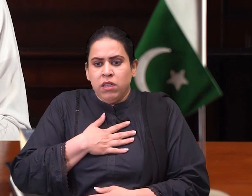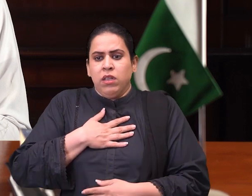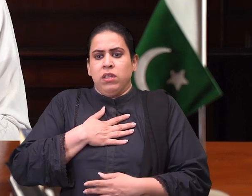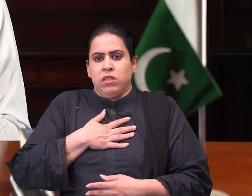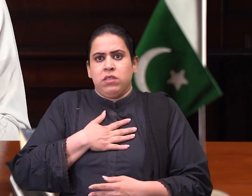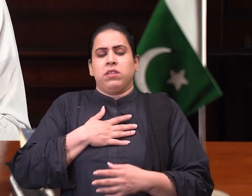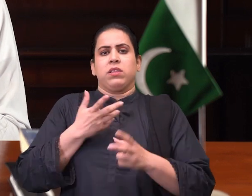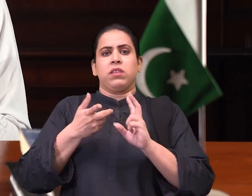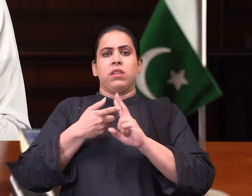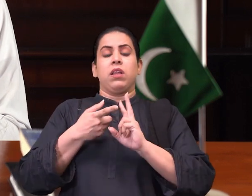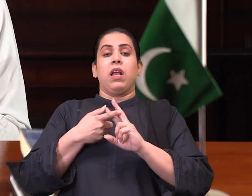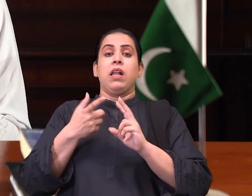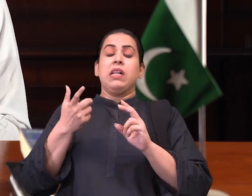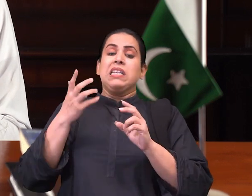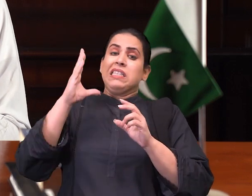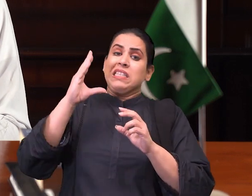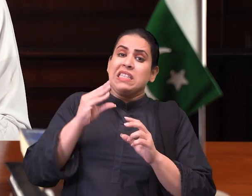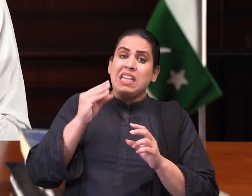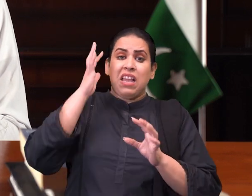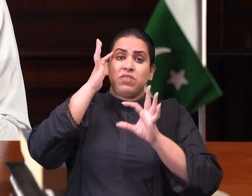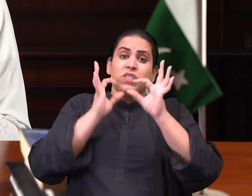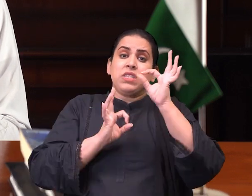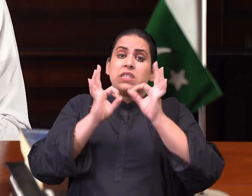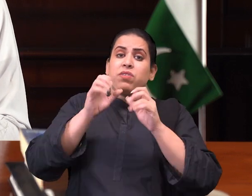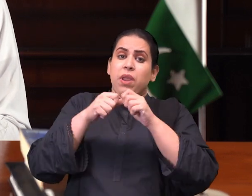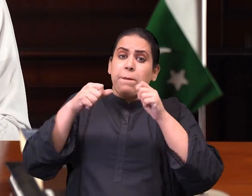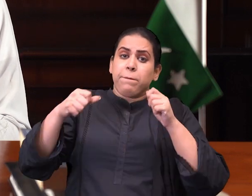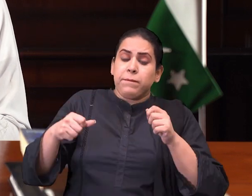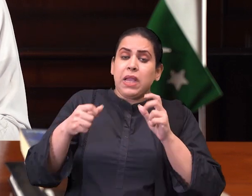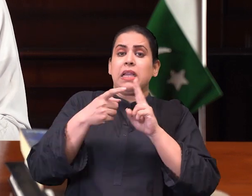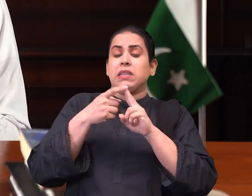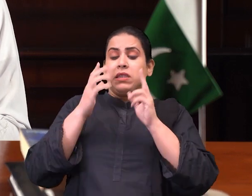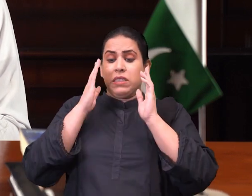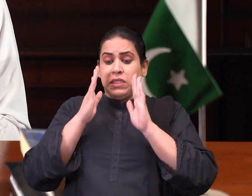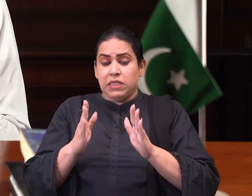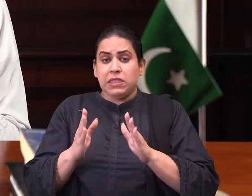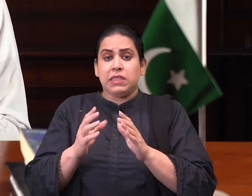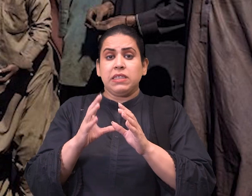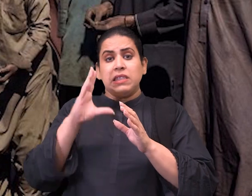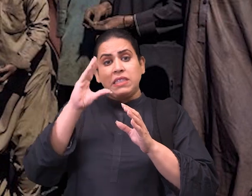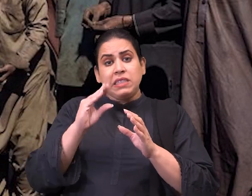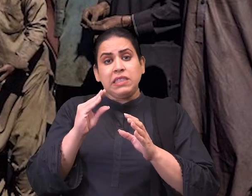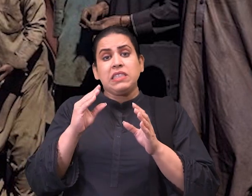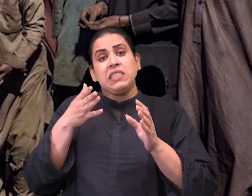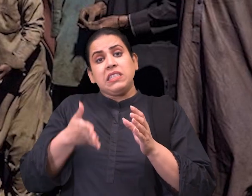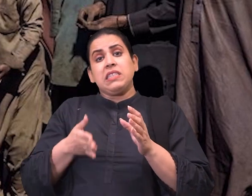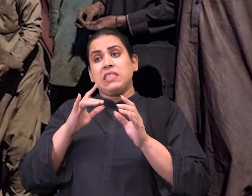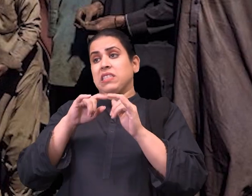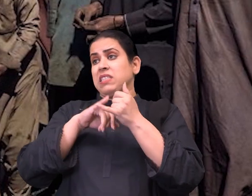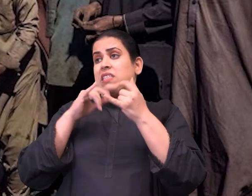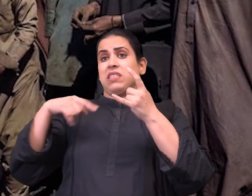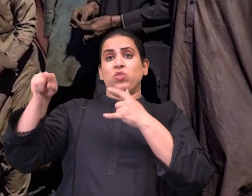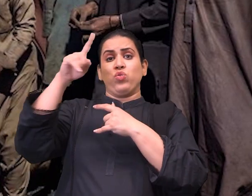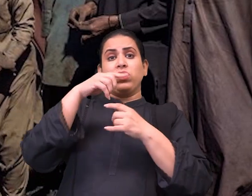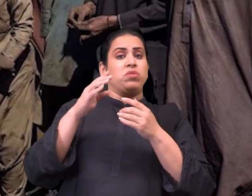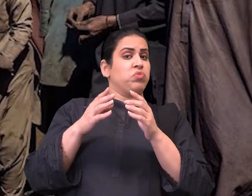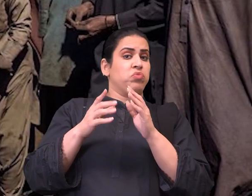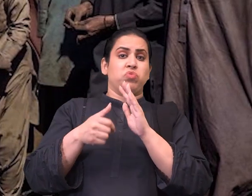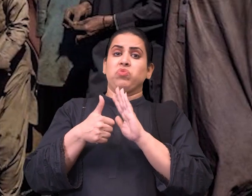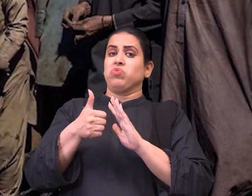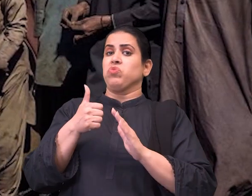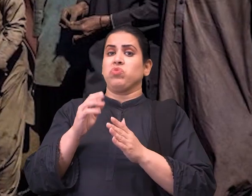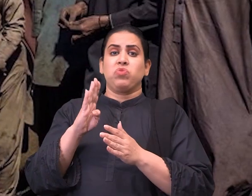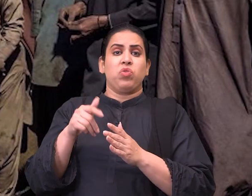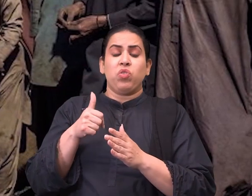is irreversible. Due to a lack of safety measures and consideration for these miners, their situation